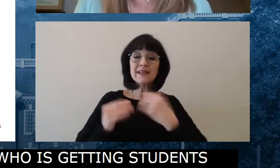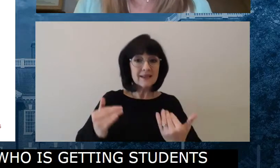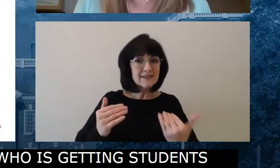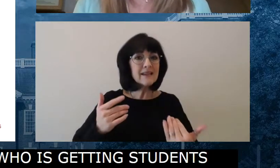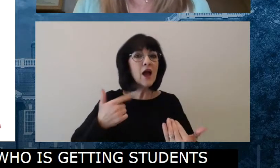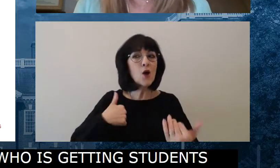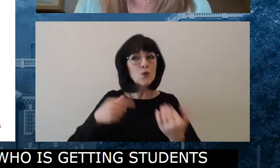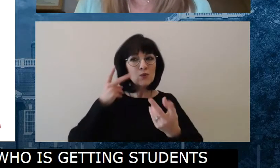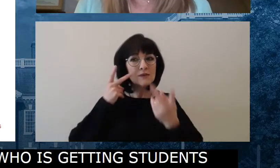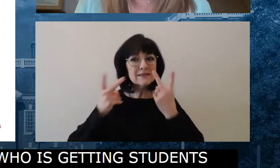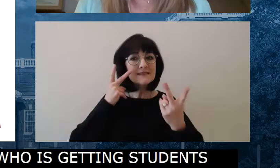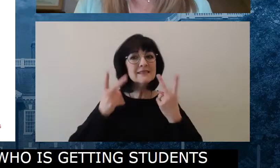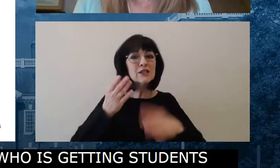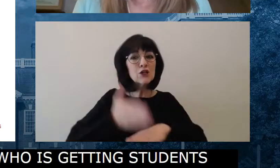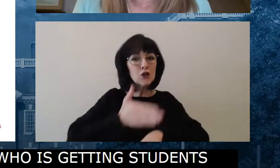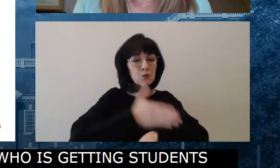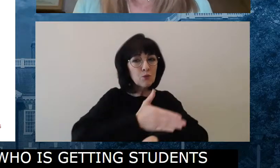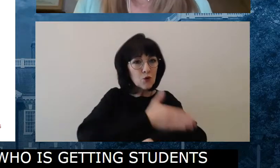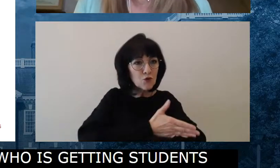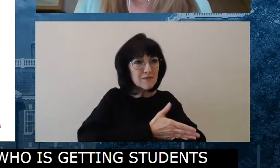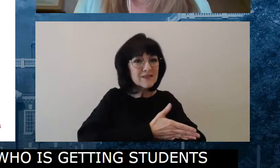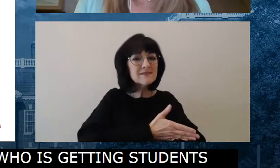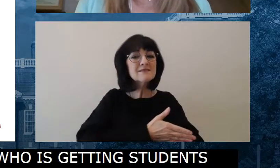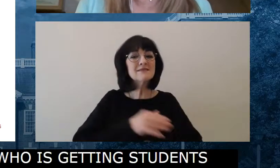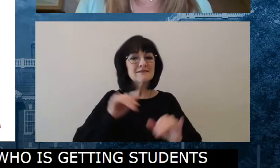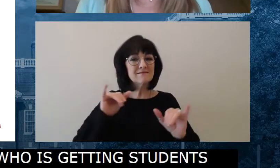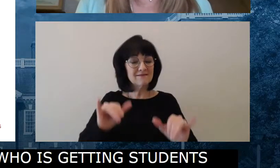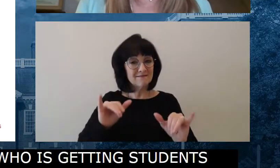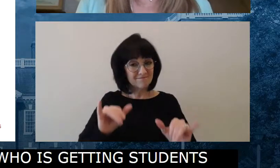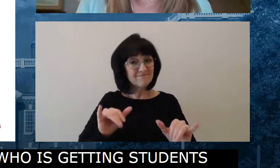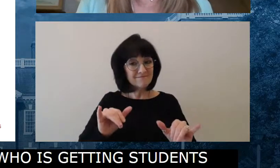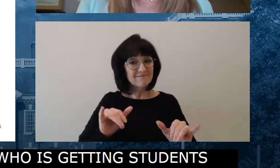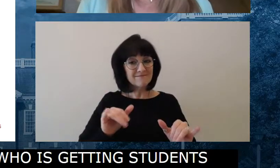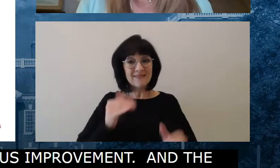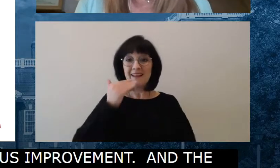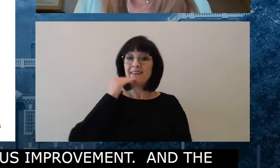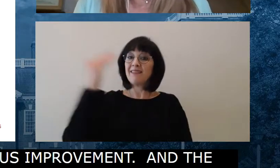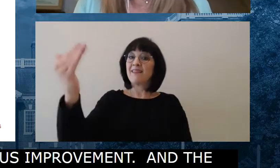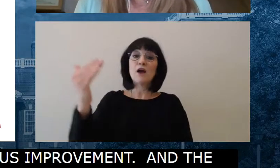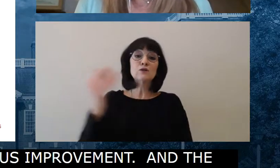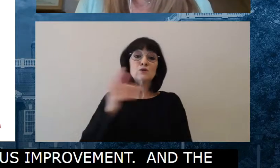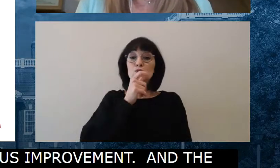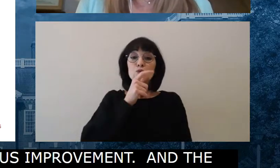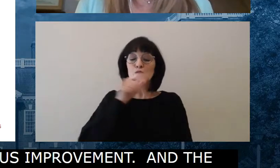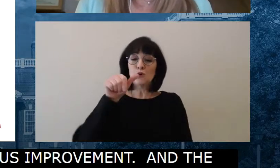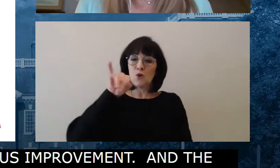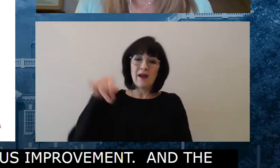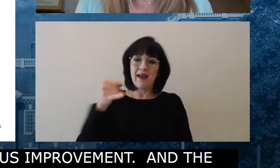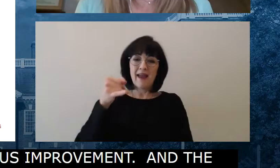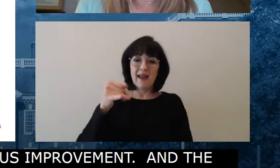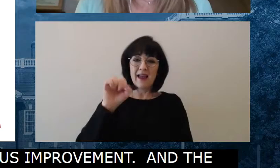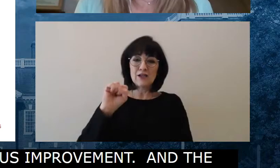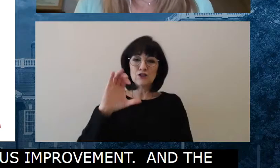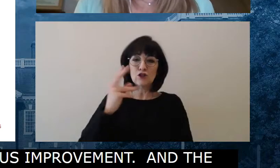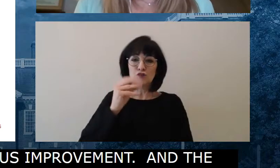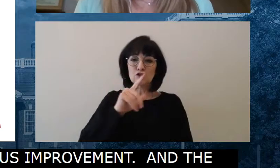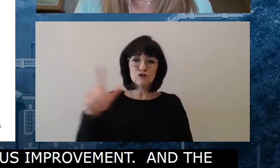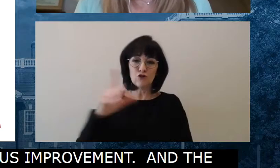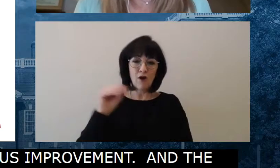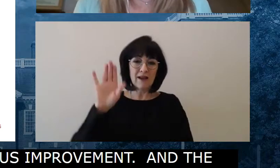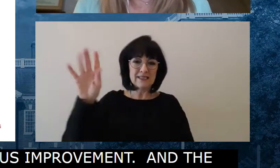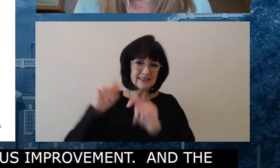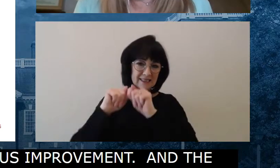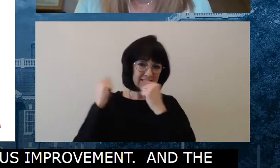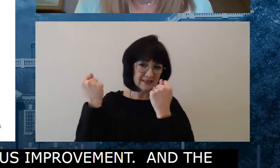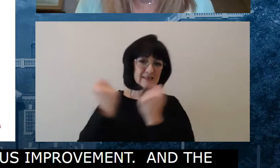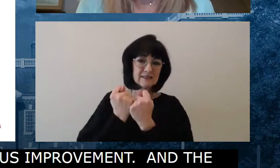case rates and our percent positivity. Well, thanks to AJ Shaw and his team, we still are doing a really good job